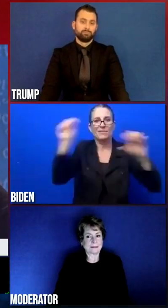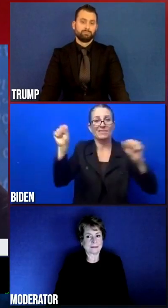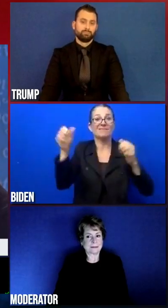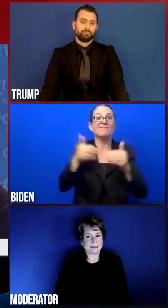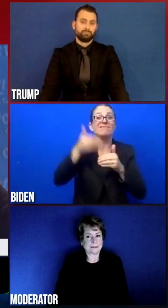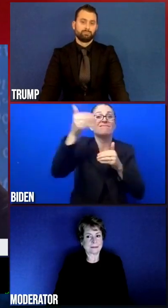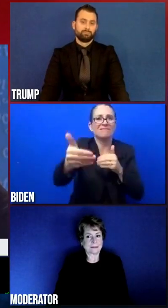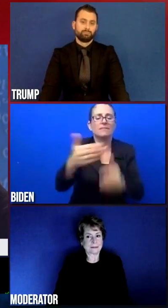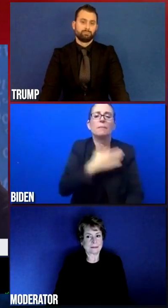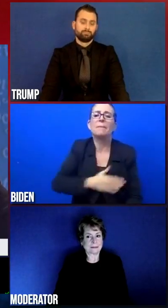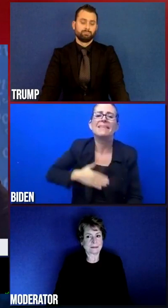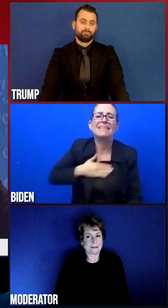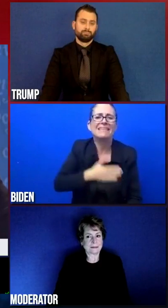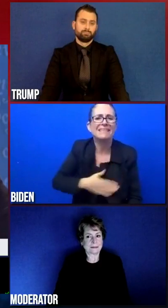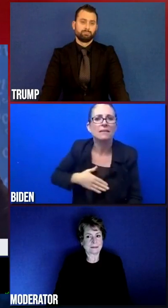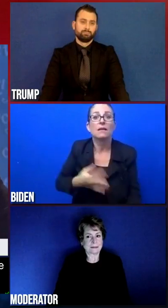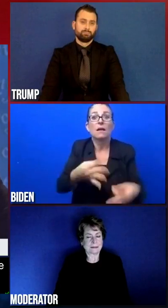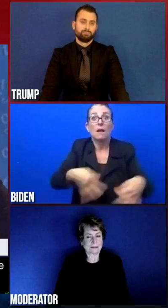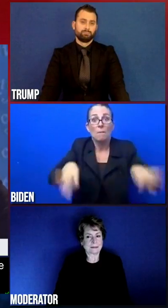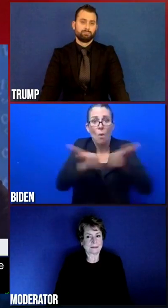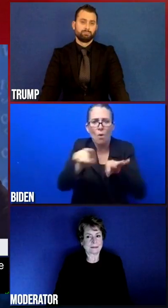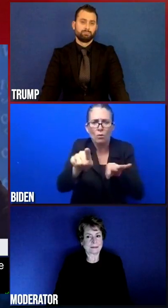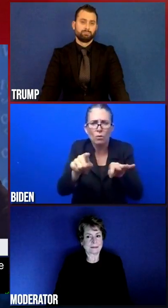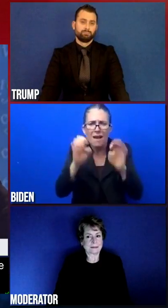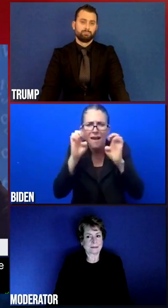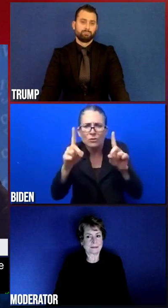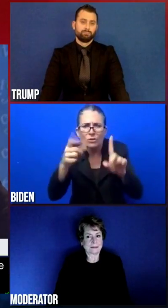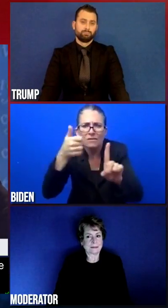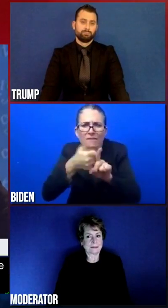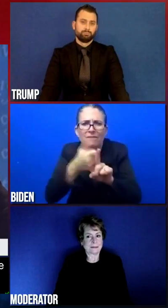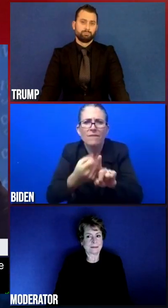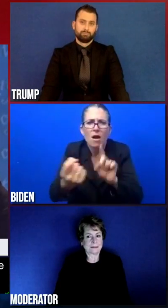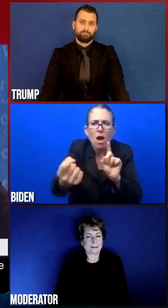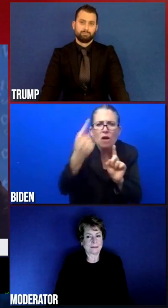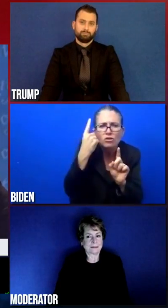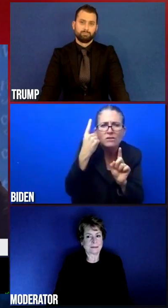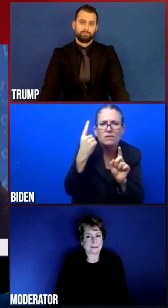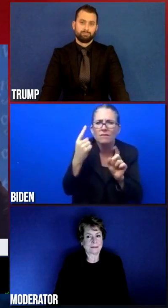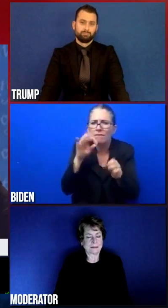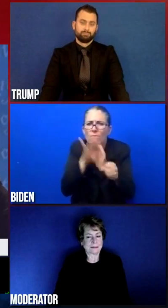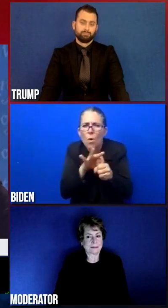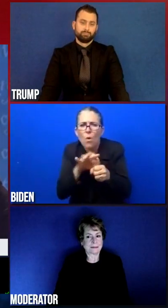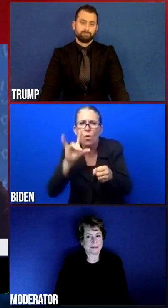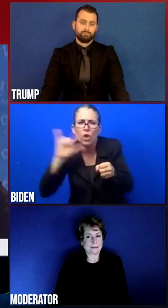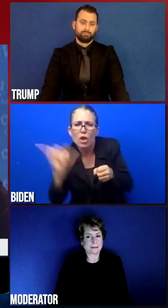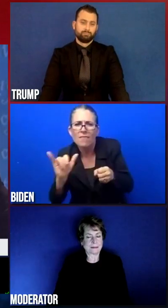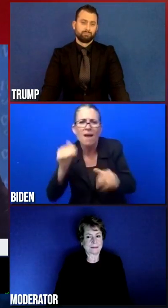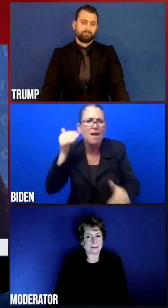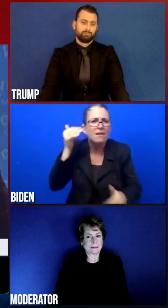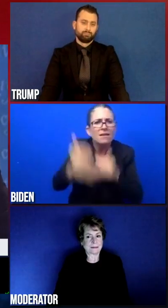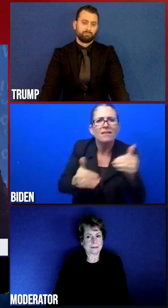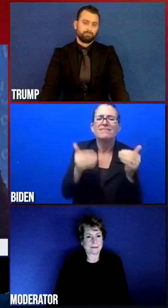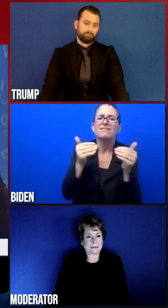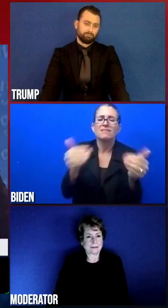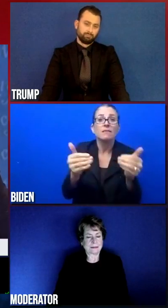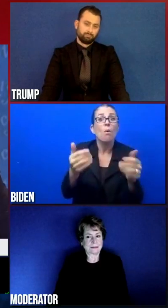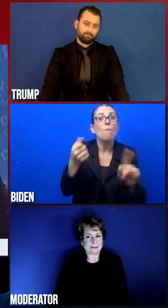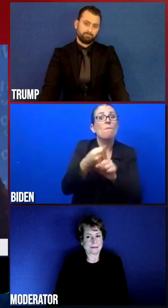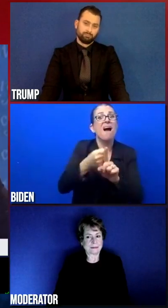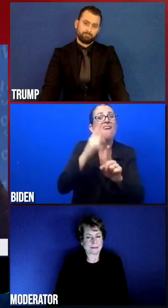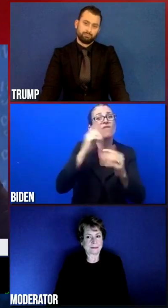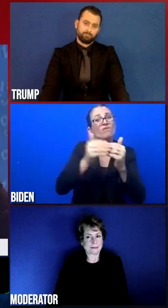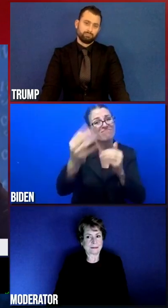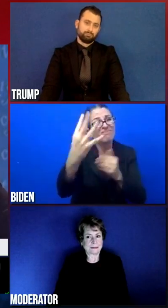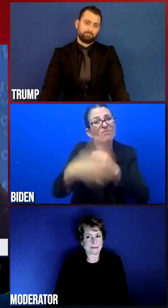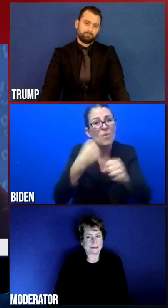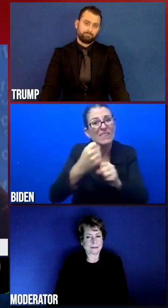it in your control to determine what this country is going to look like the next 4 years. Is it going to change, or you get 4 more years of these